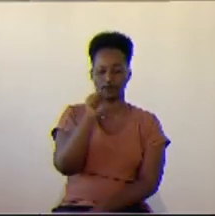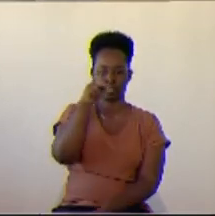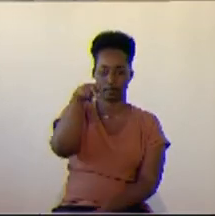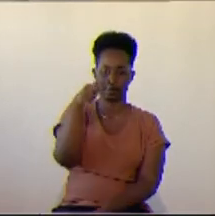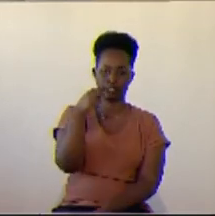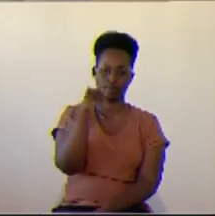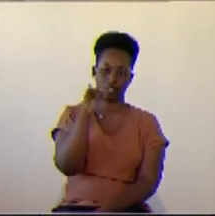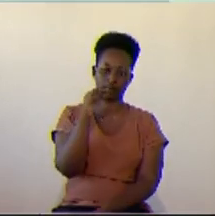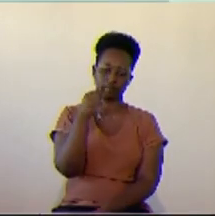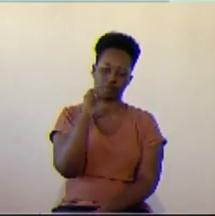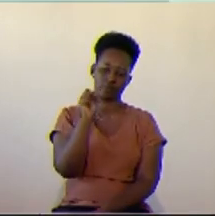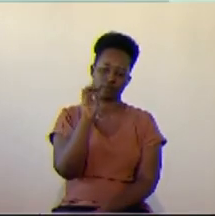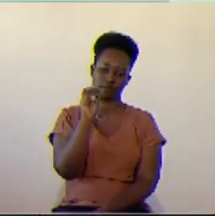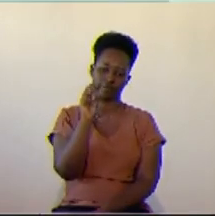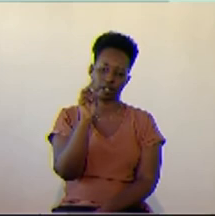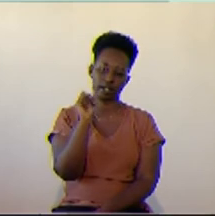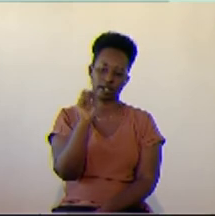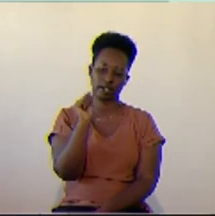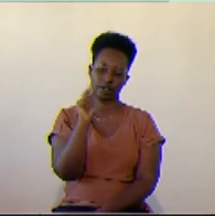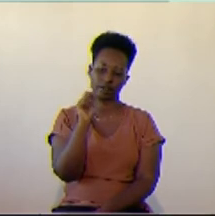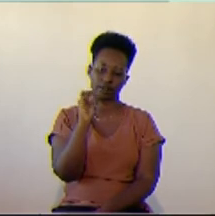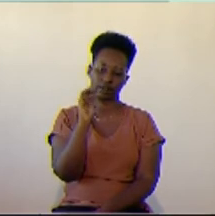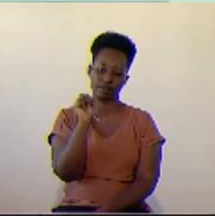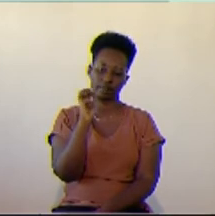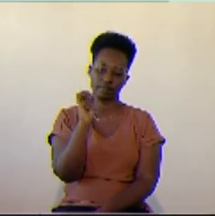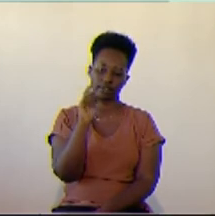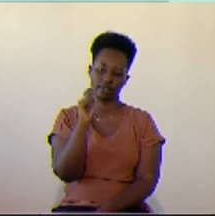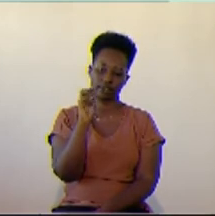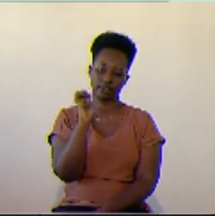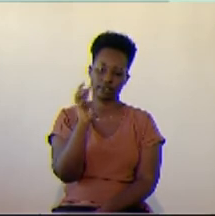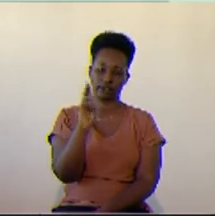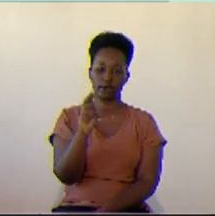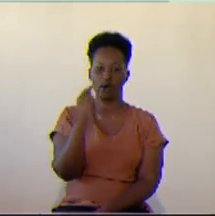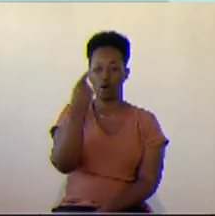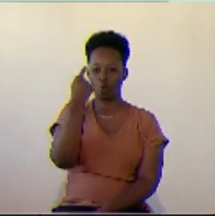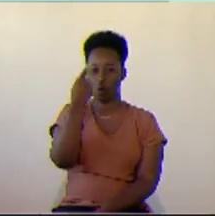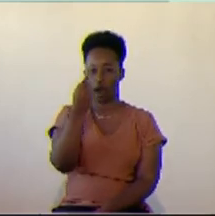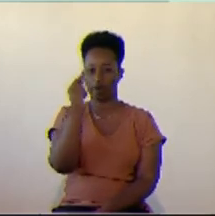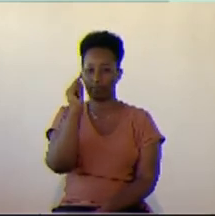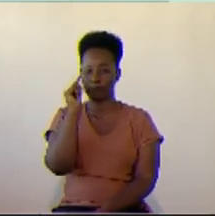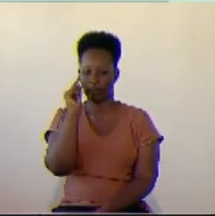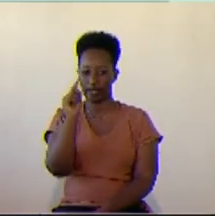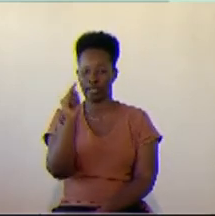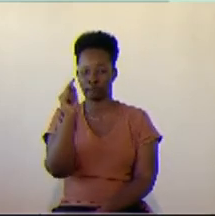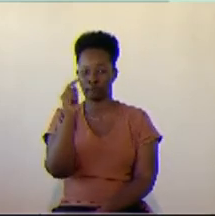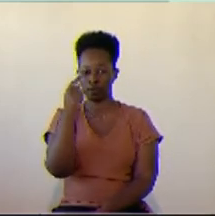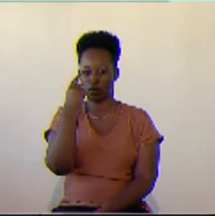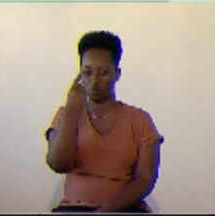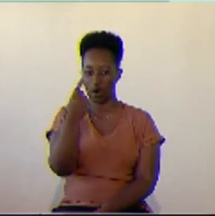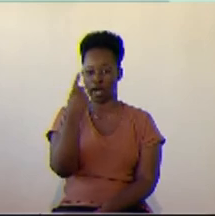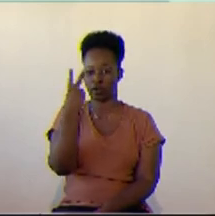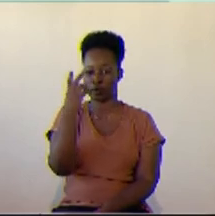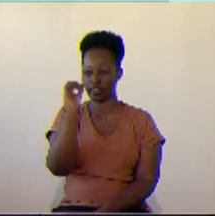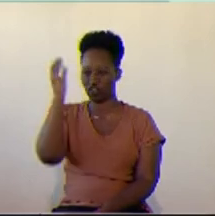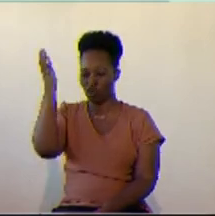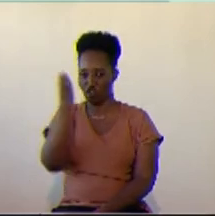is 120 over 80 millimeters of mercury. That's how we read it. 120